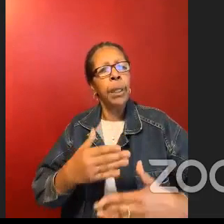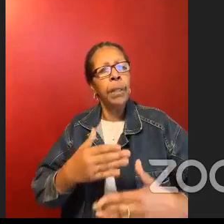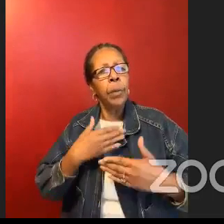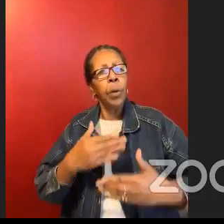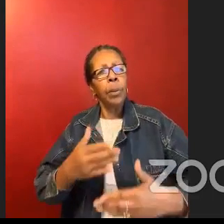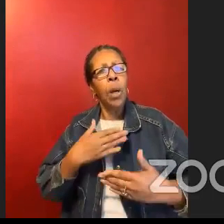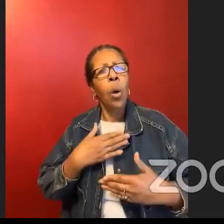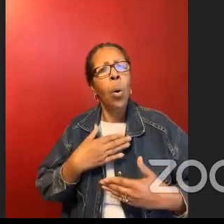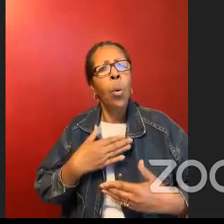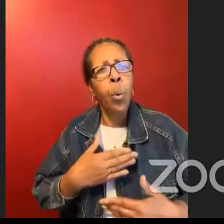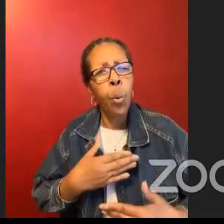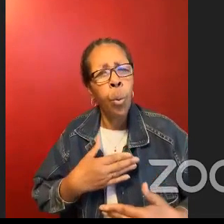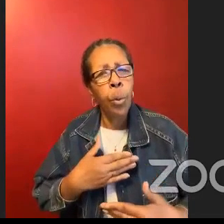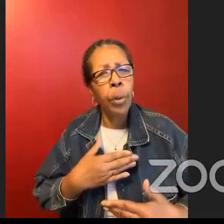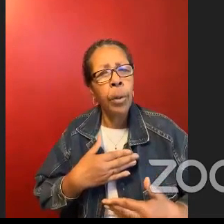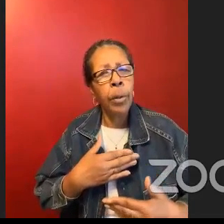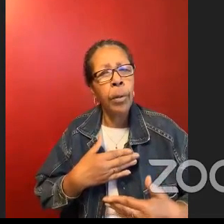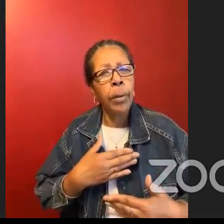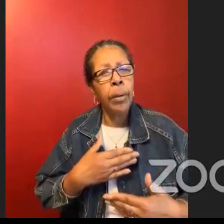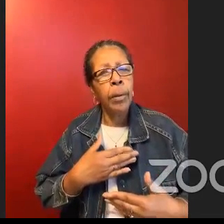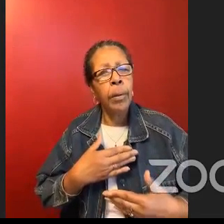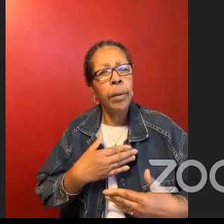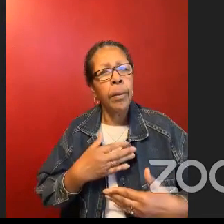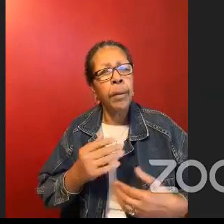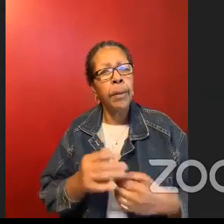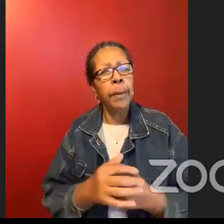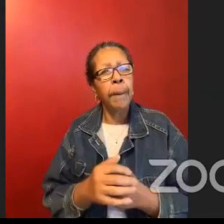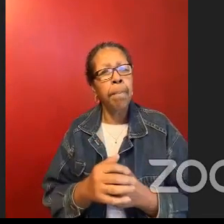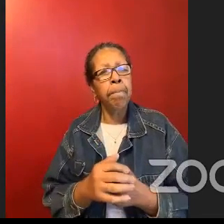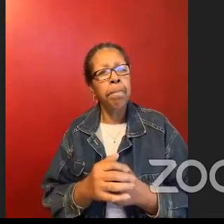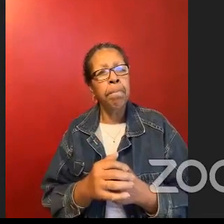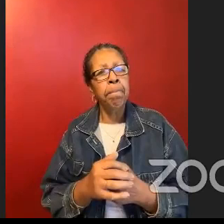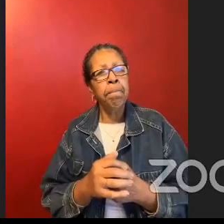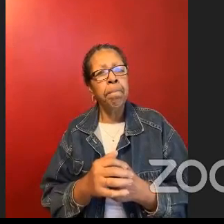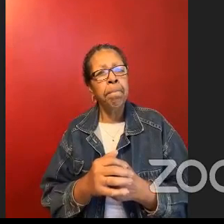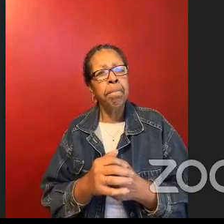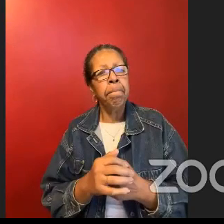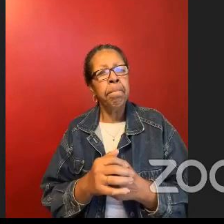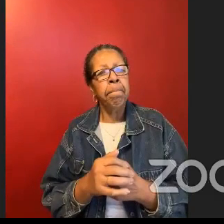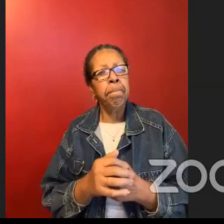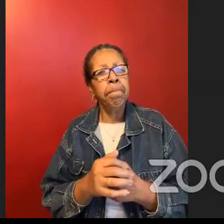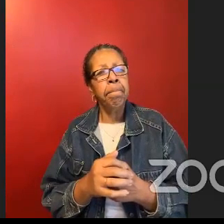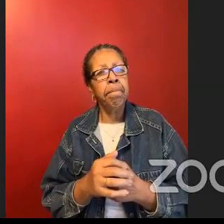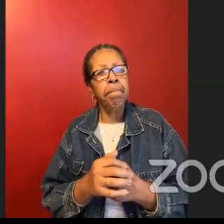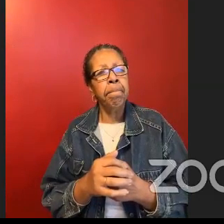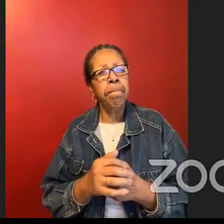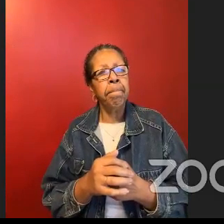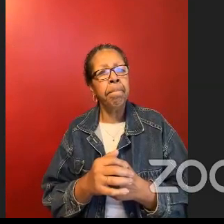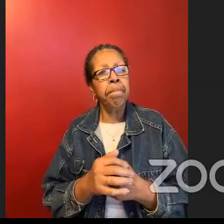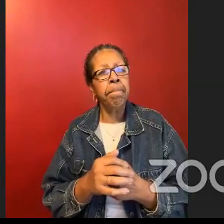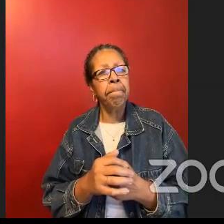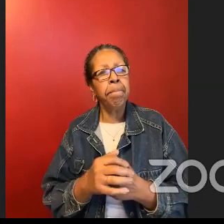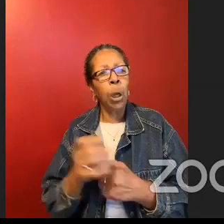oh, do you hear me? Do you hear the breath? I'm gonna have to go over here. Give me a